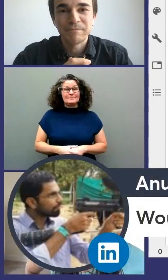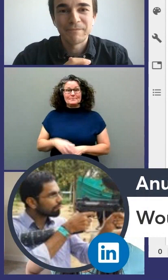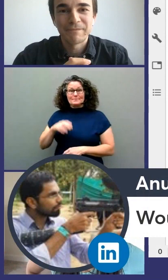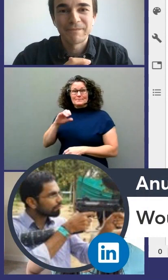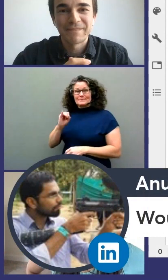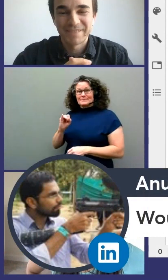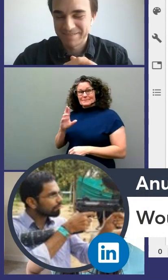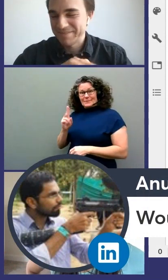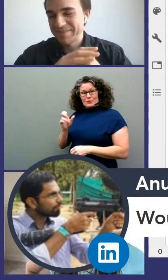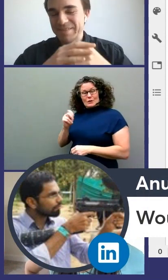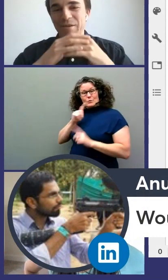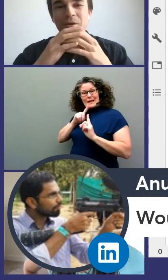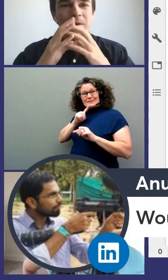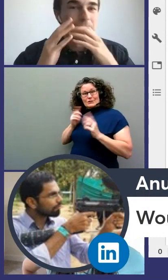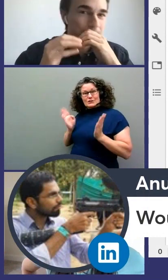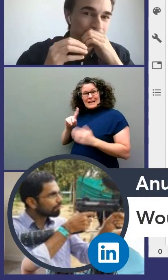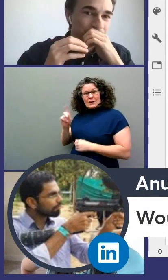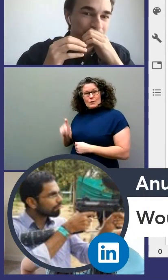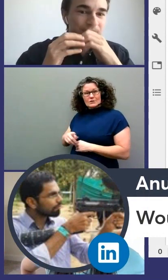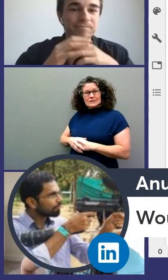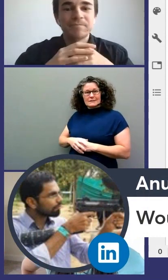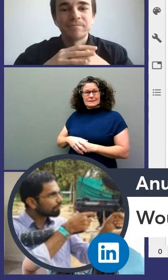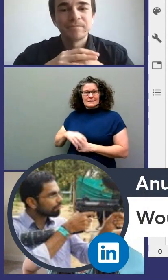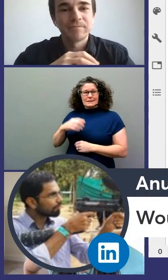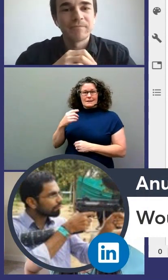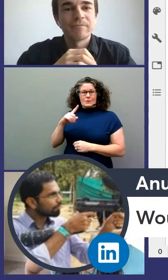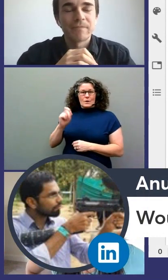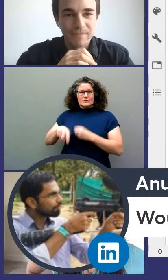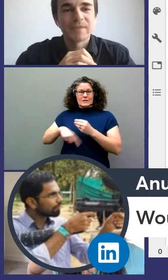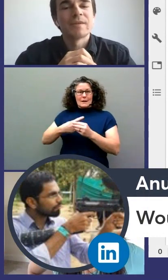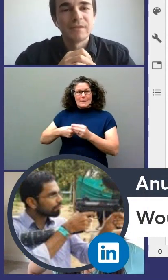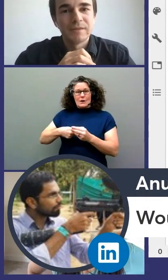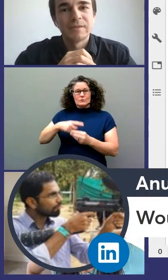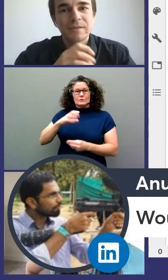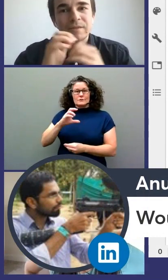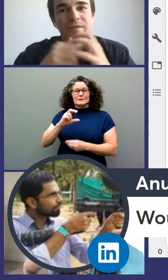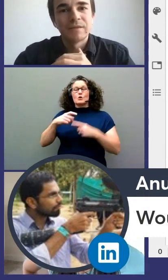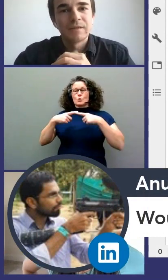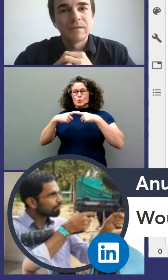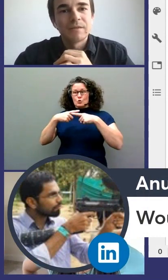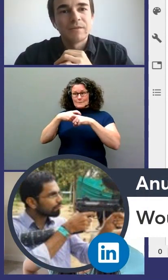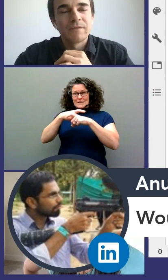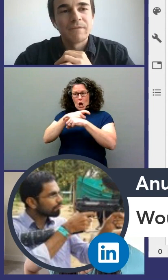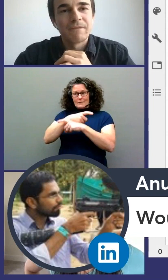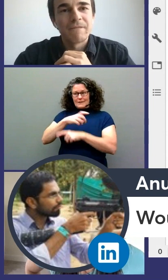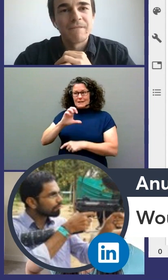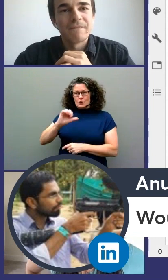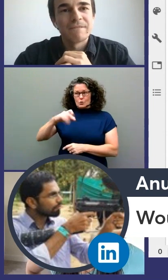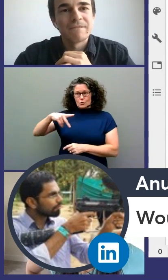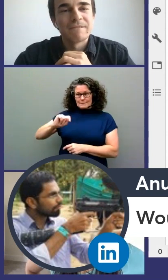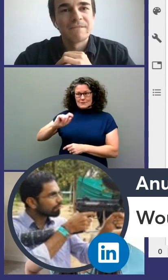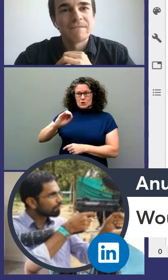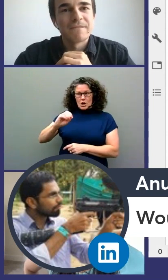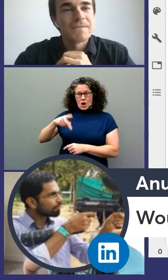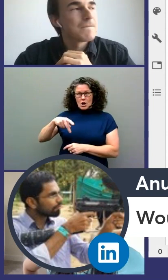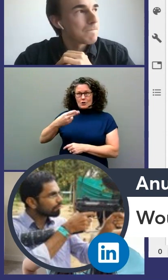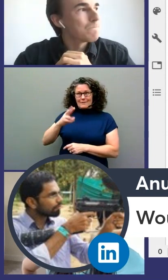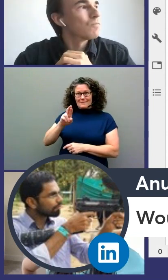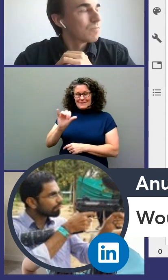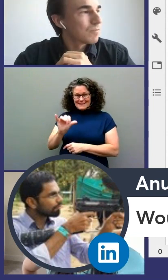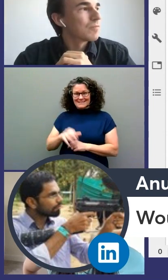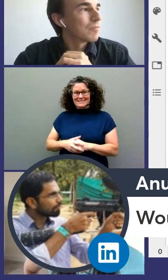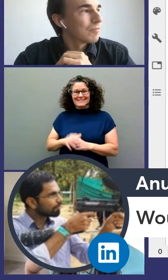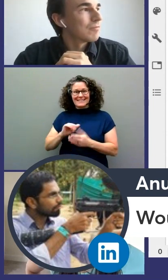chat questions, we've got one about cryptography. And this is definitely something that comes up a lot in articles